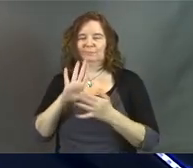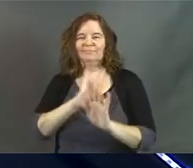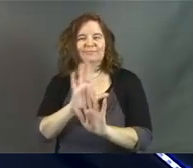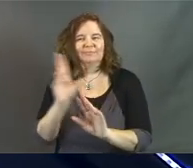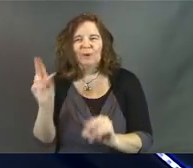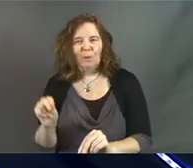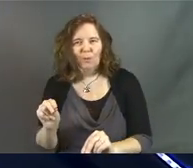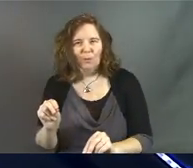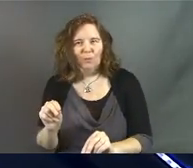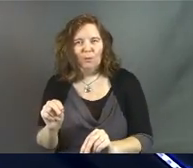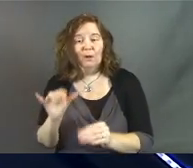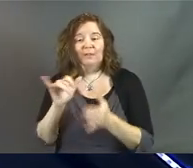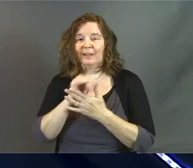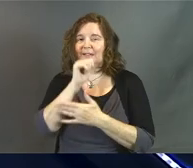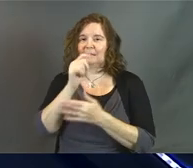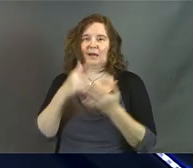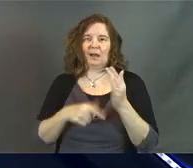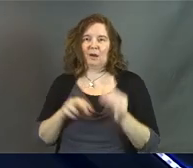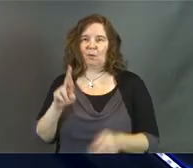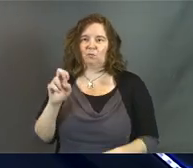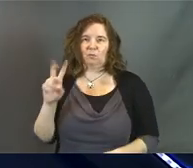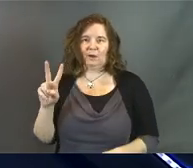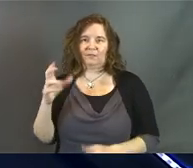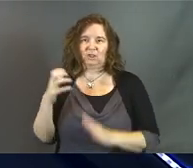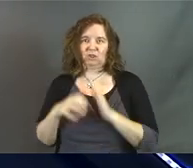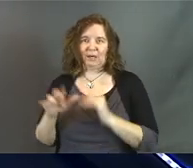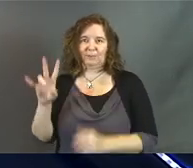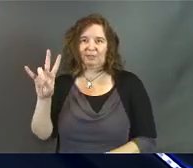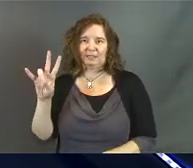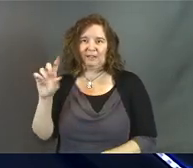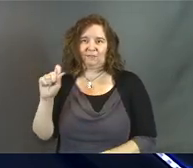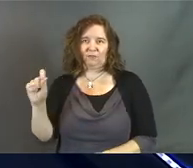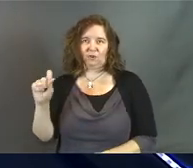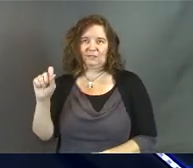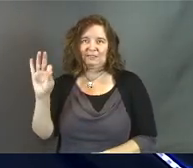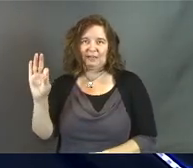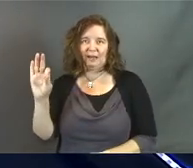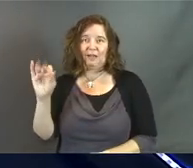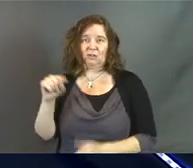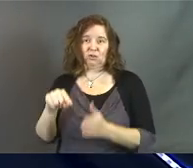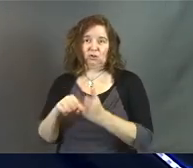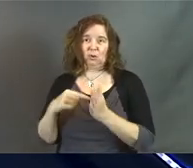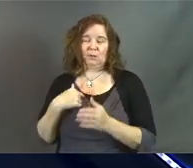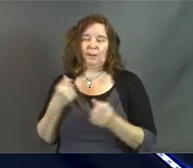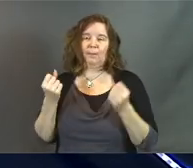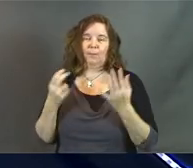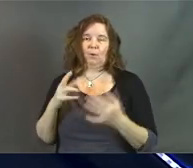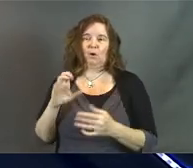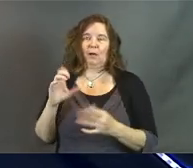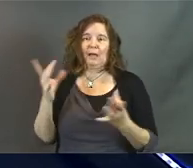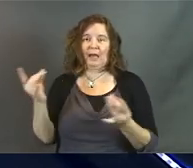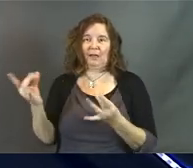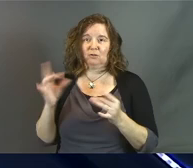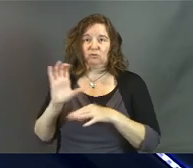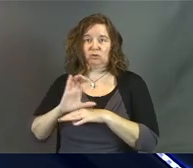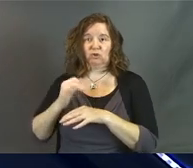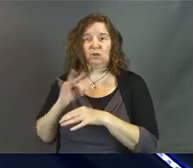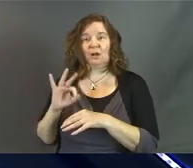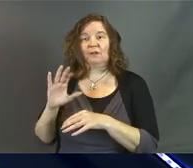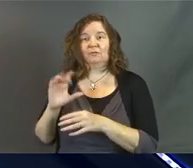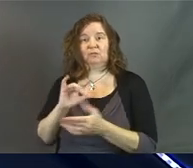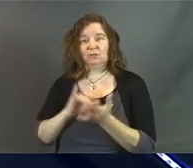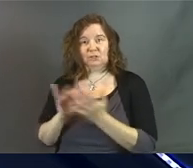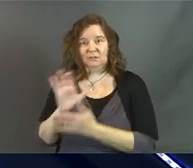No, that is not what Revelation chapter 7, verse 9 shows us about the multi-ethnic church of Jesus